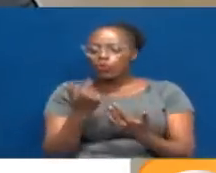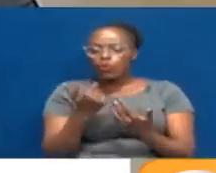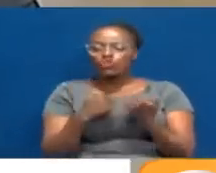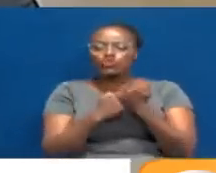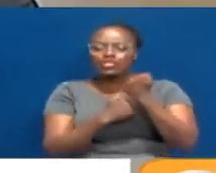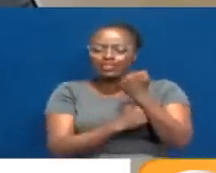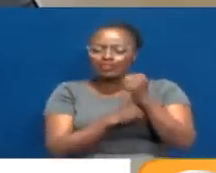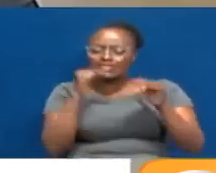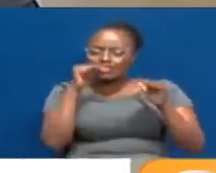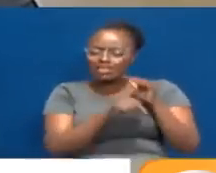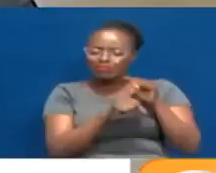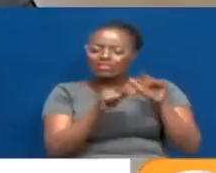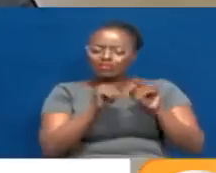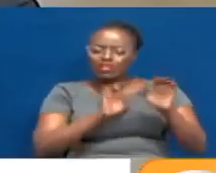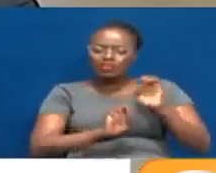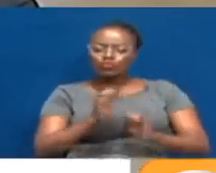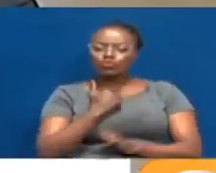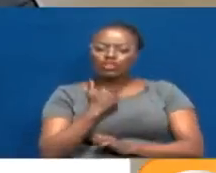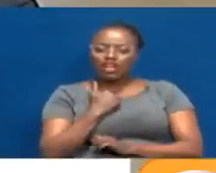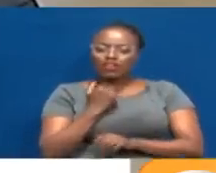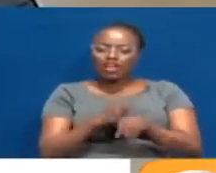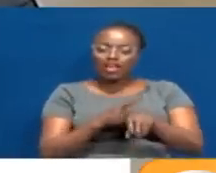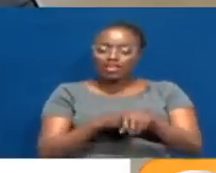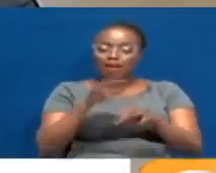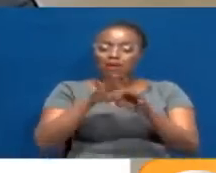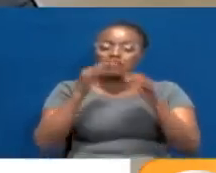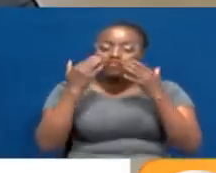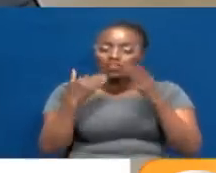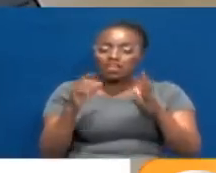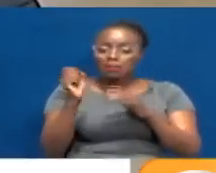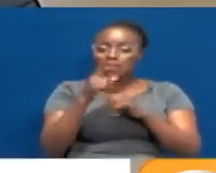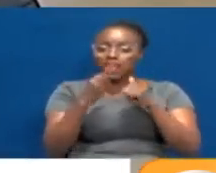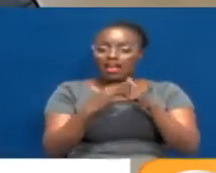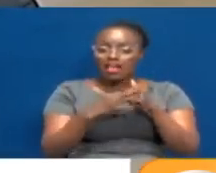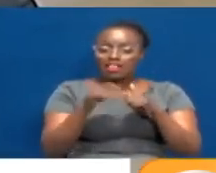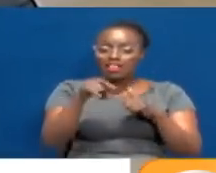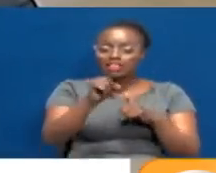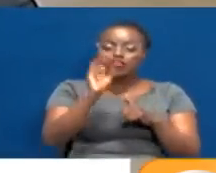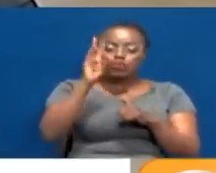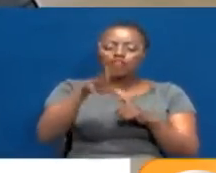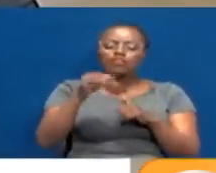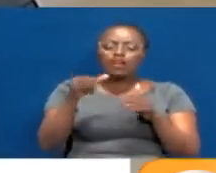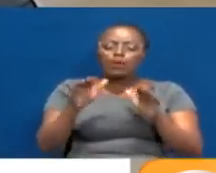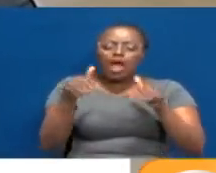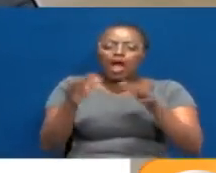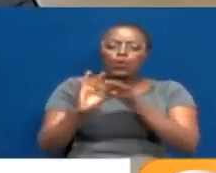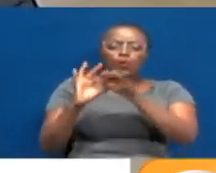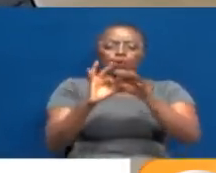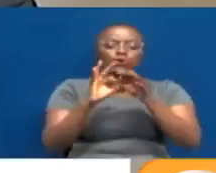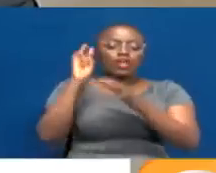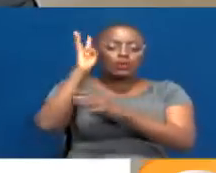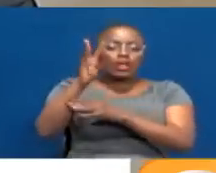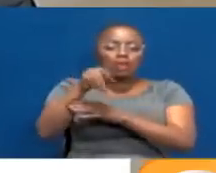hold deeply feelings and emotions, once the polls are over in August, they will find a way of reuniting.